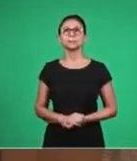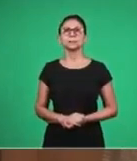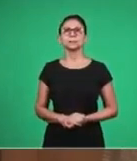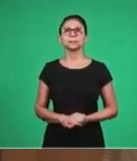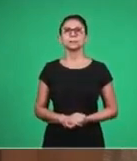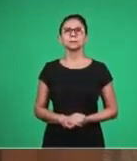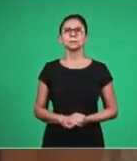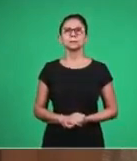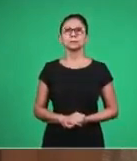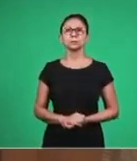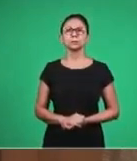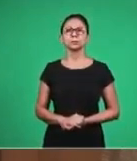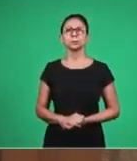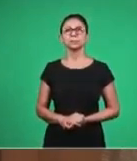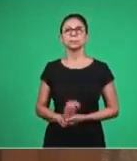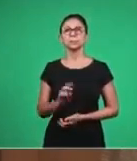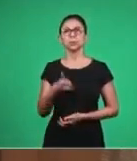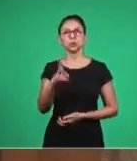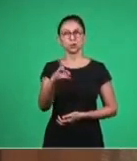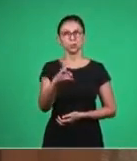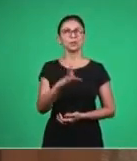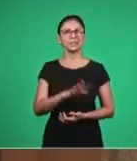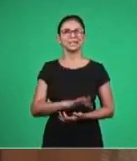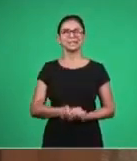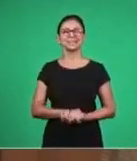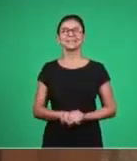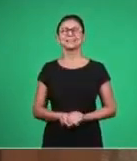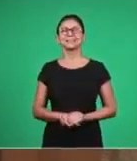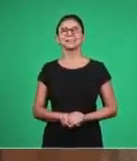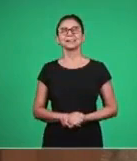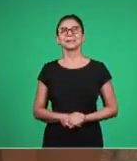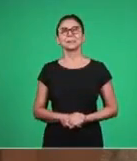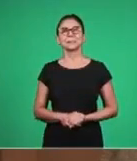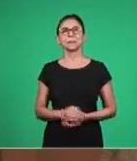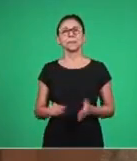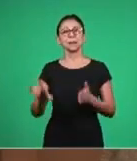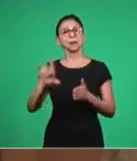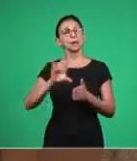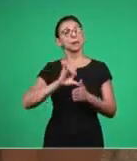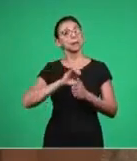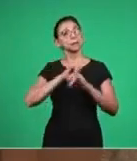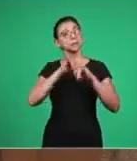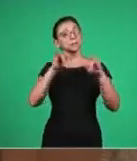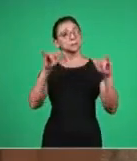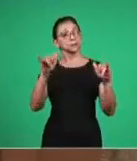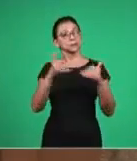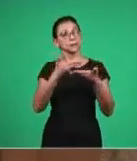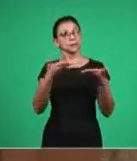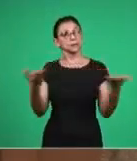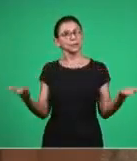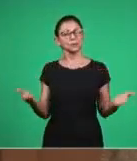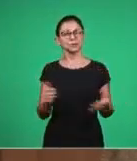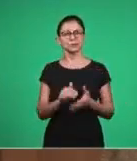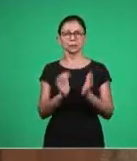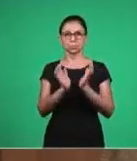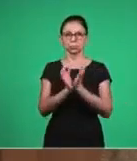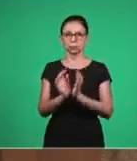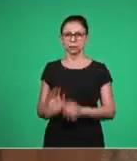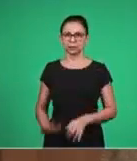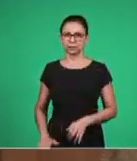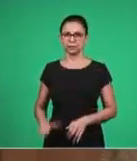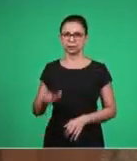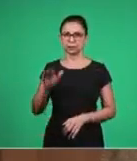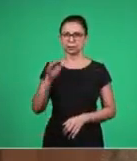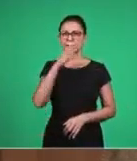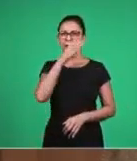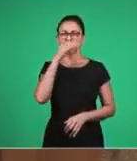Very good, brethren. We are going to continue our what we were talking about in the biblical school. And before, we would like to inform that now